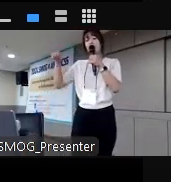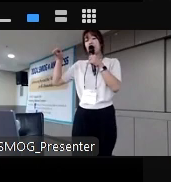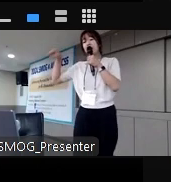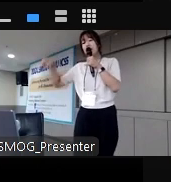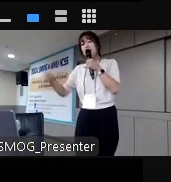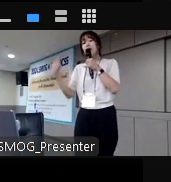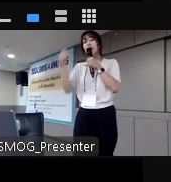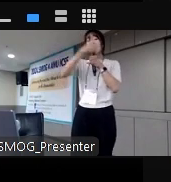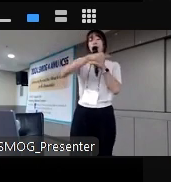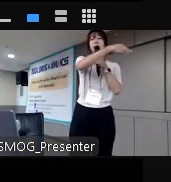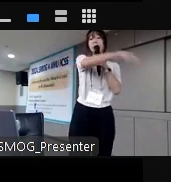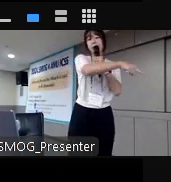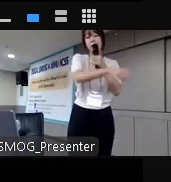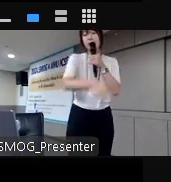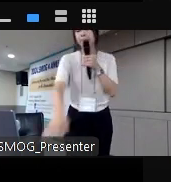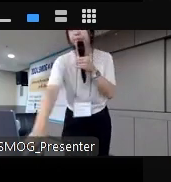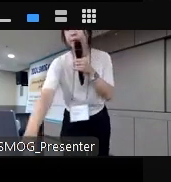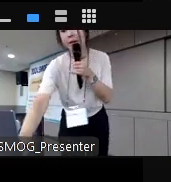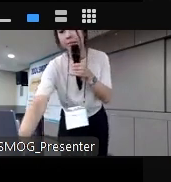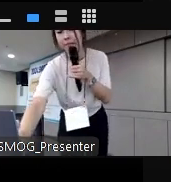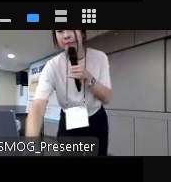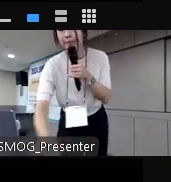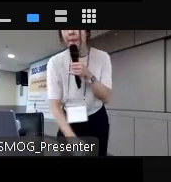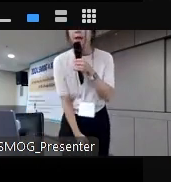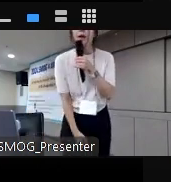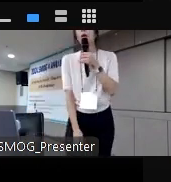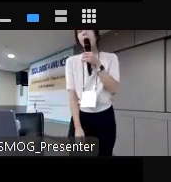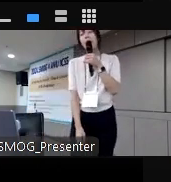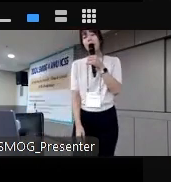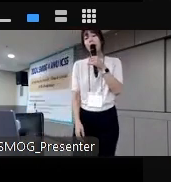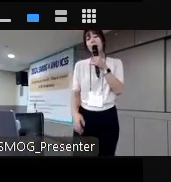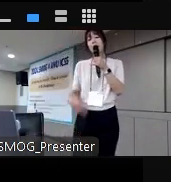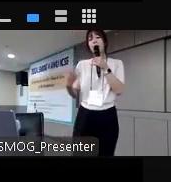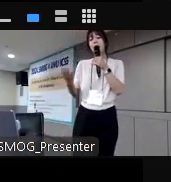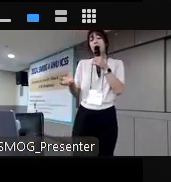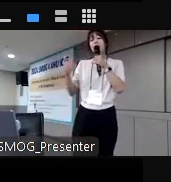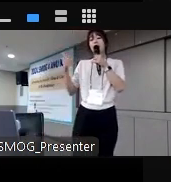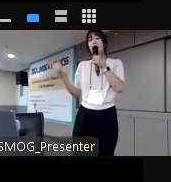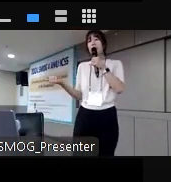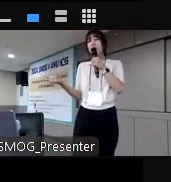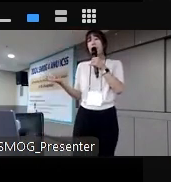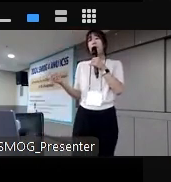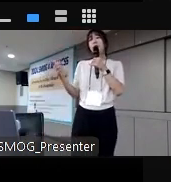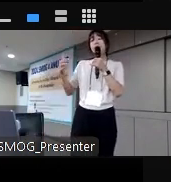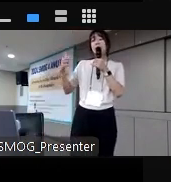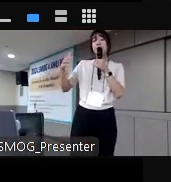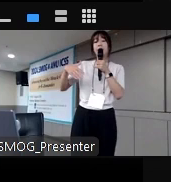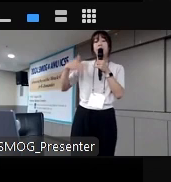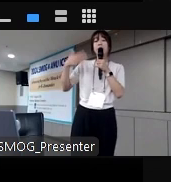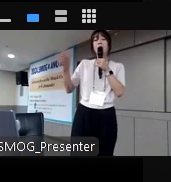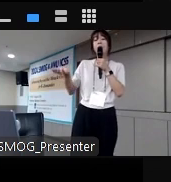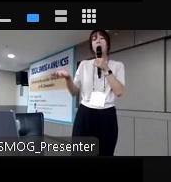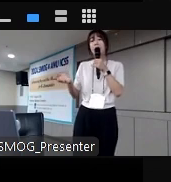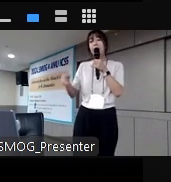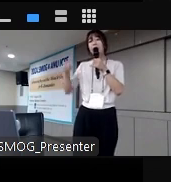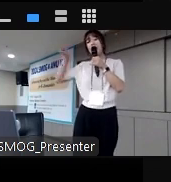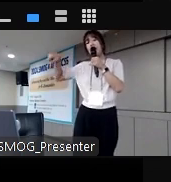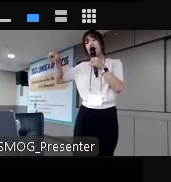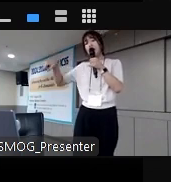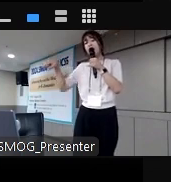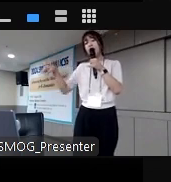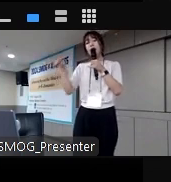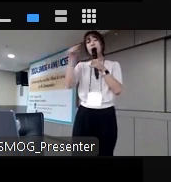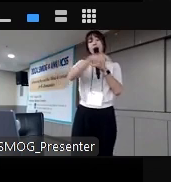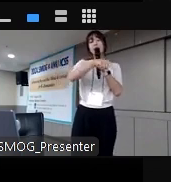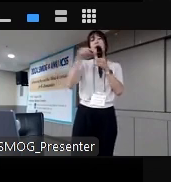me, he helps he, him. And in the anaphoric use, there's actually a null pronoun. And